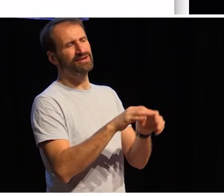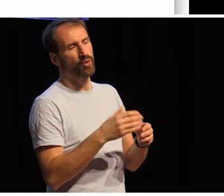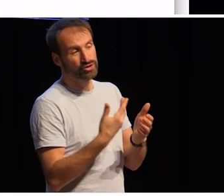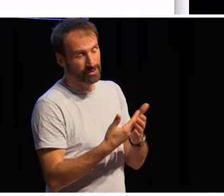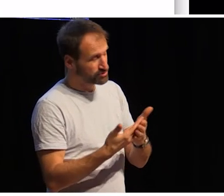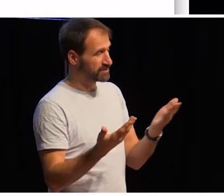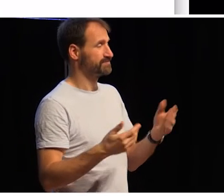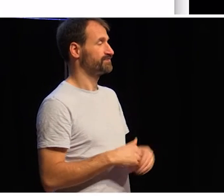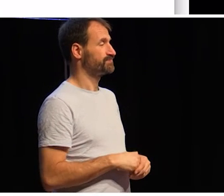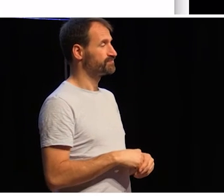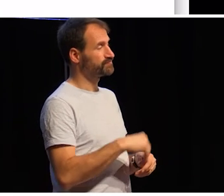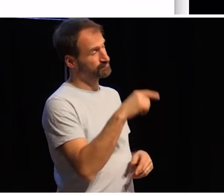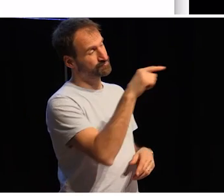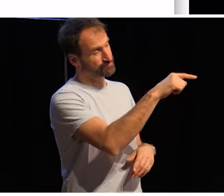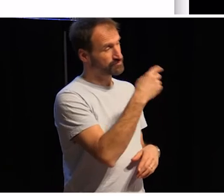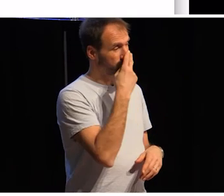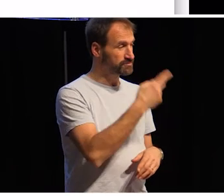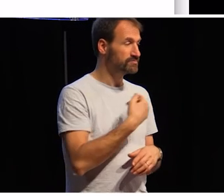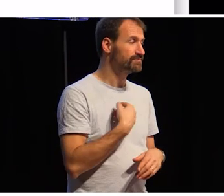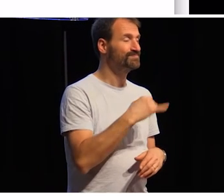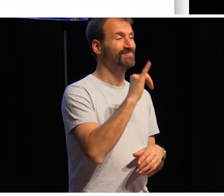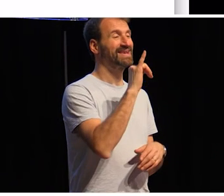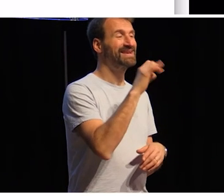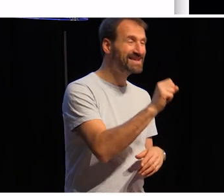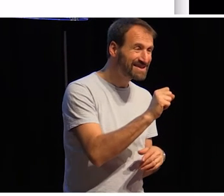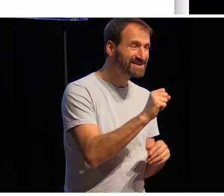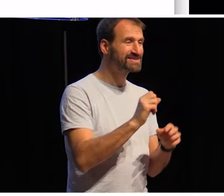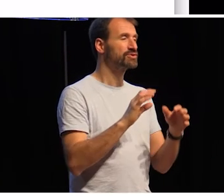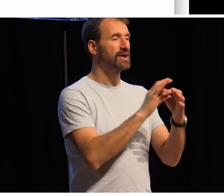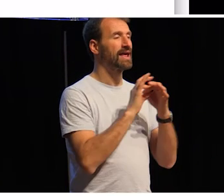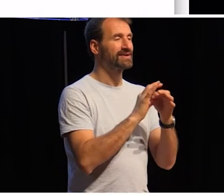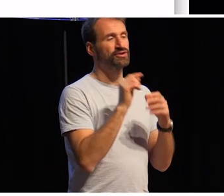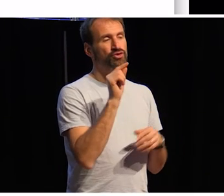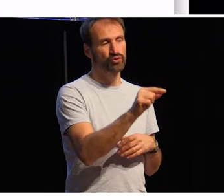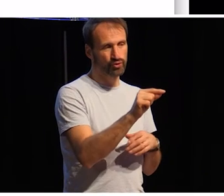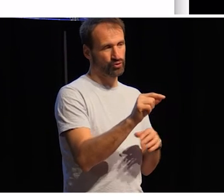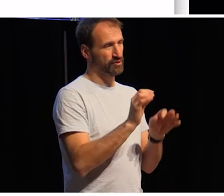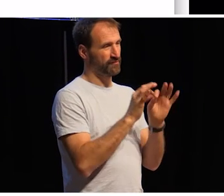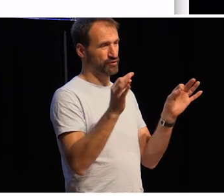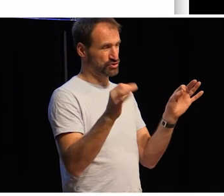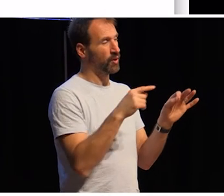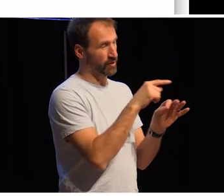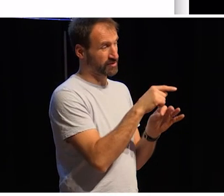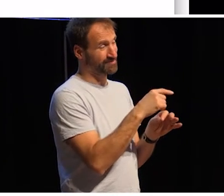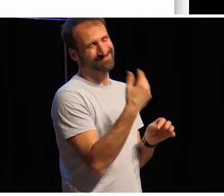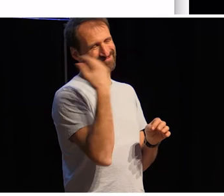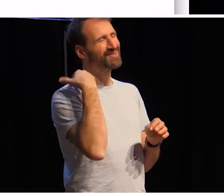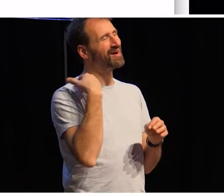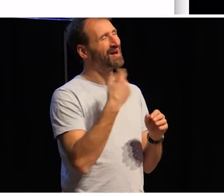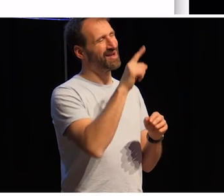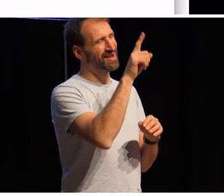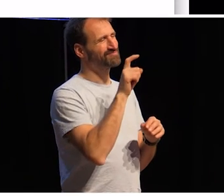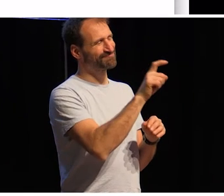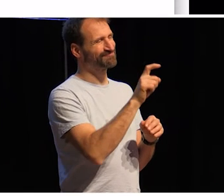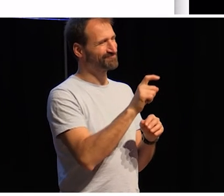So here, for example, I drilled down on the isRelatedTo function, which was causing the exclamation